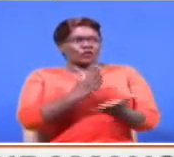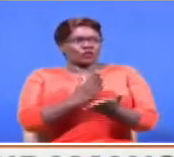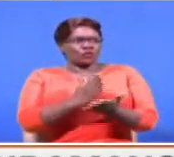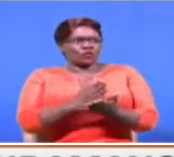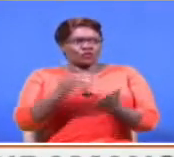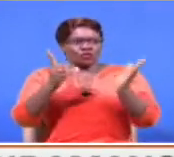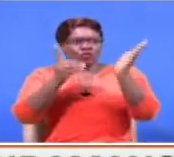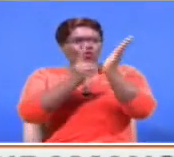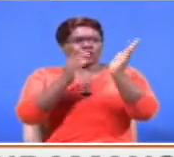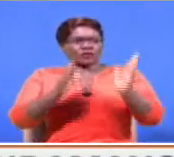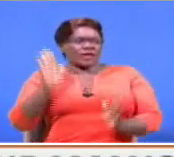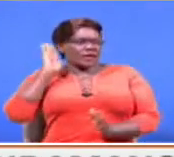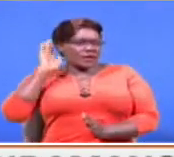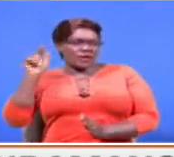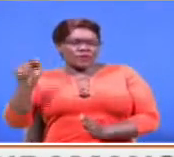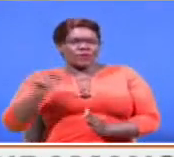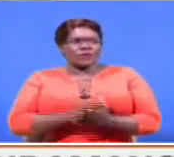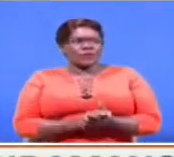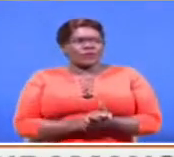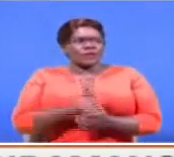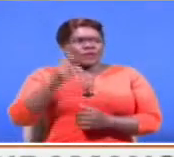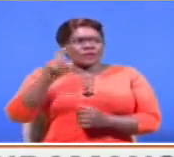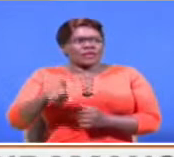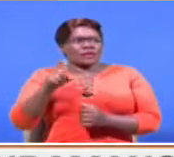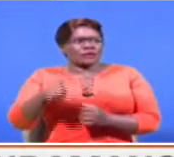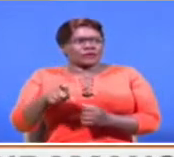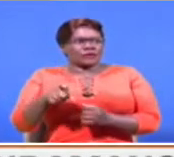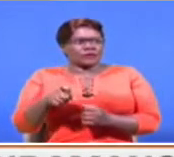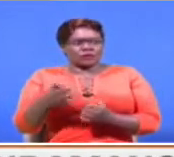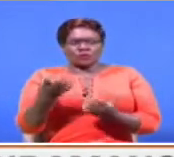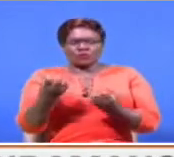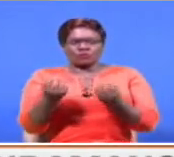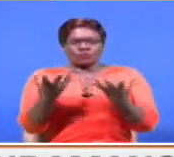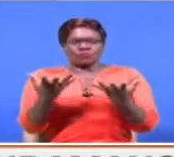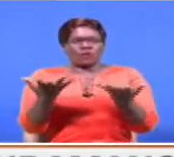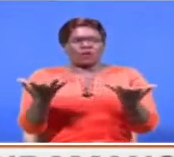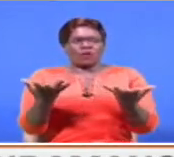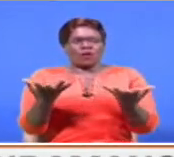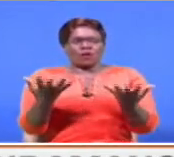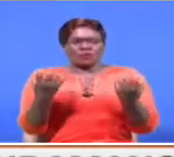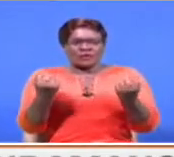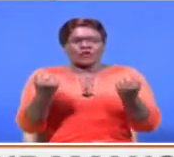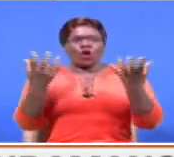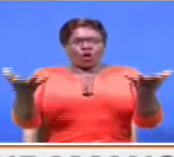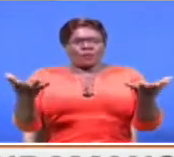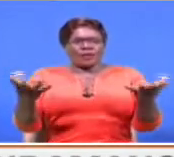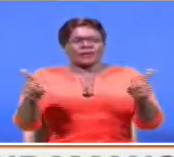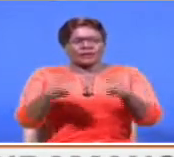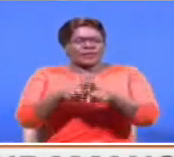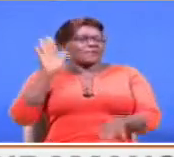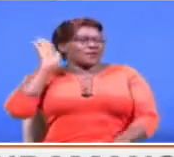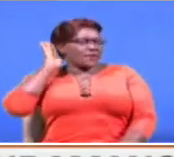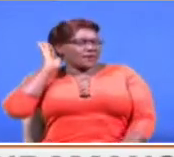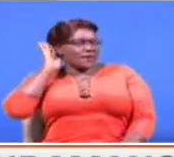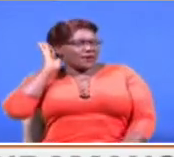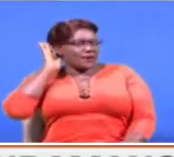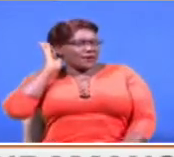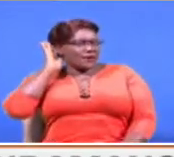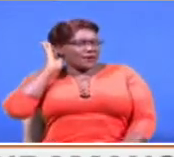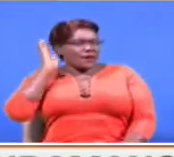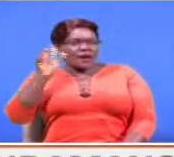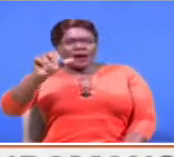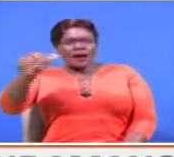Caroline Karugu, we hear you. We need to unclench our fists. Yes. We need to listen to